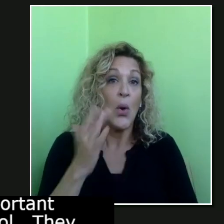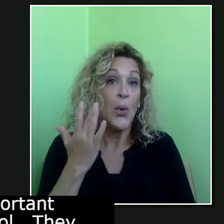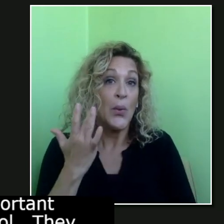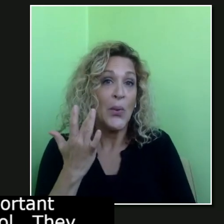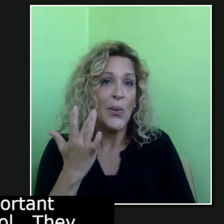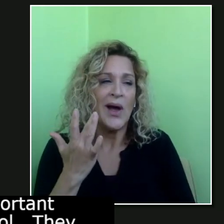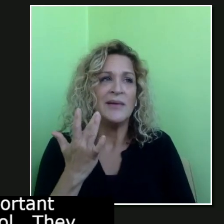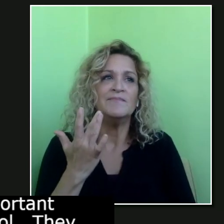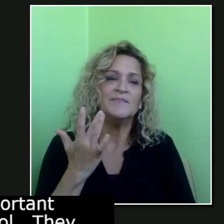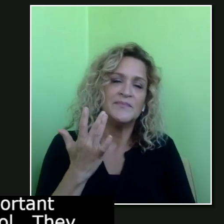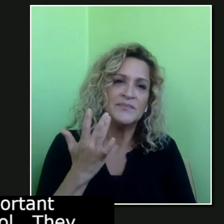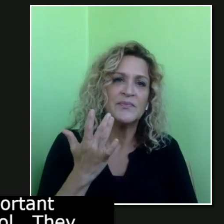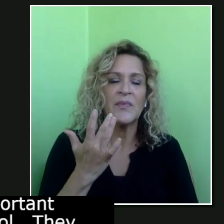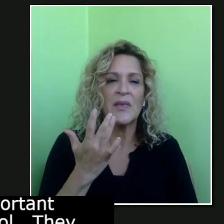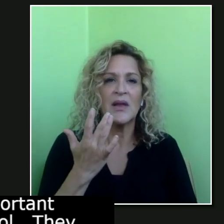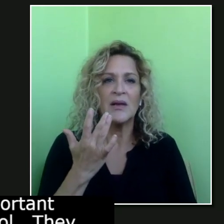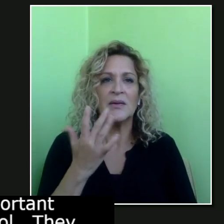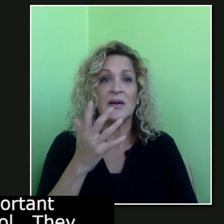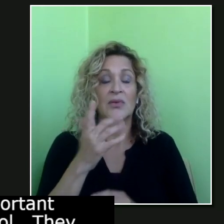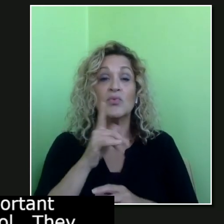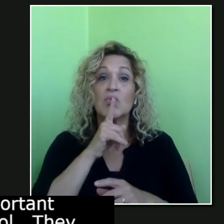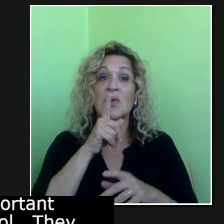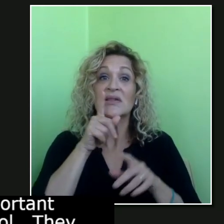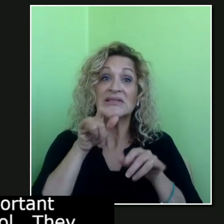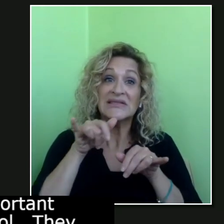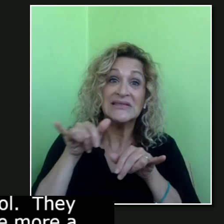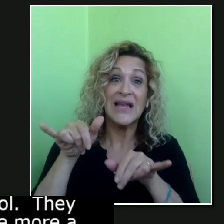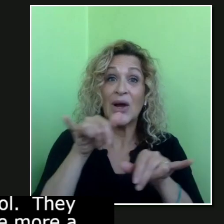of standards than they are a set of